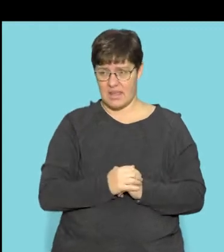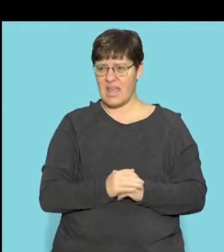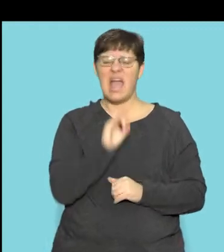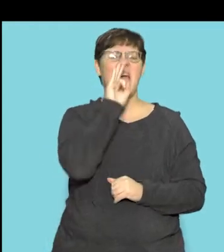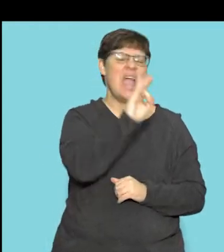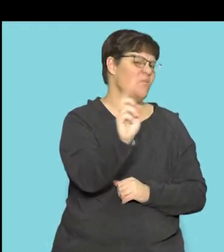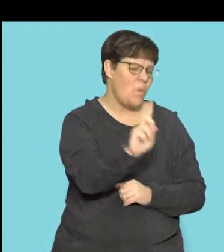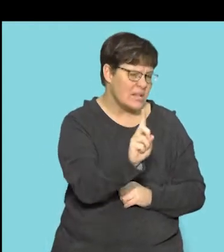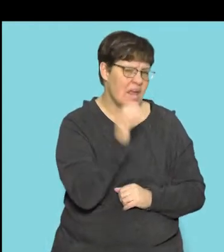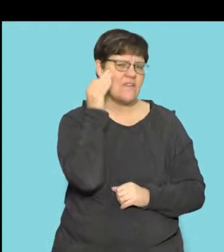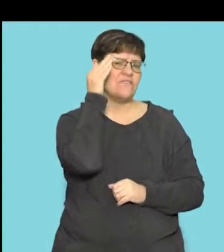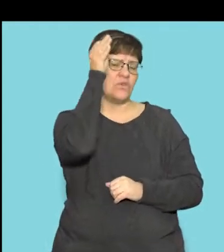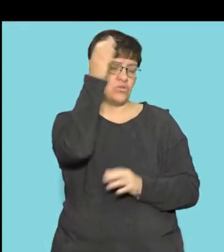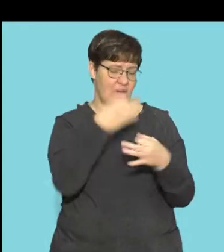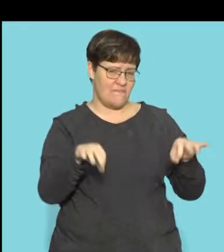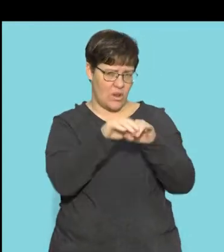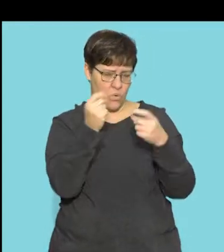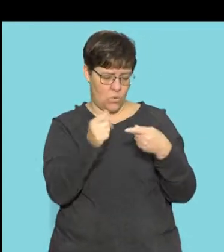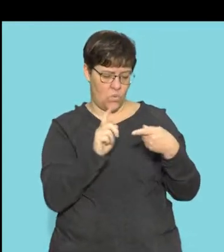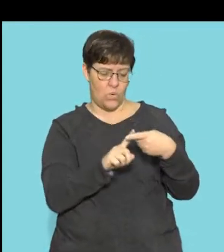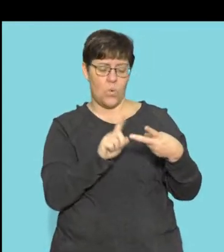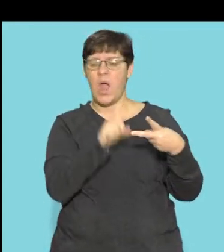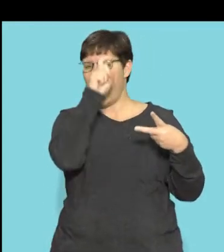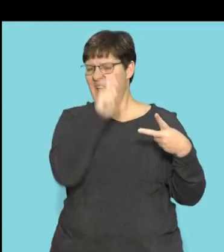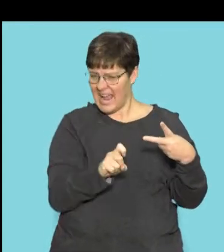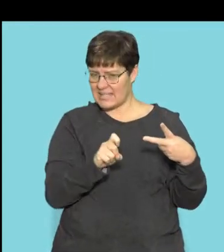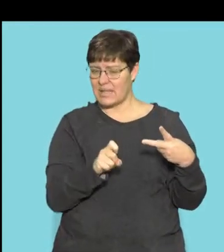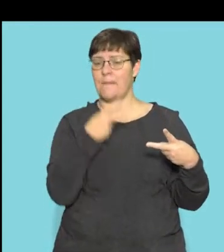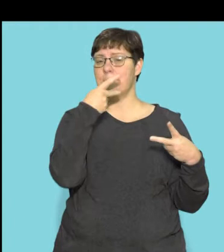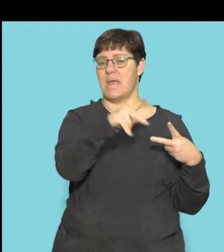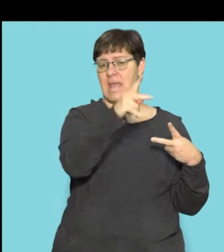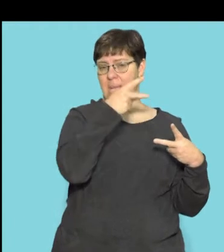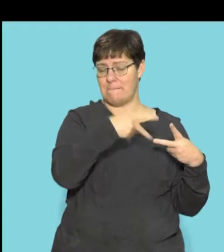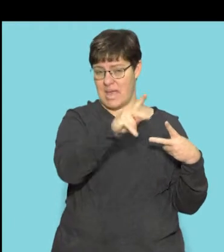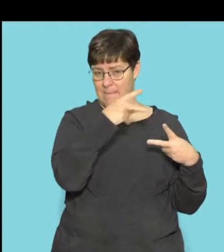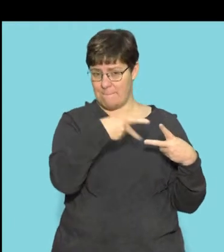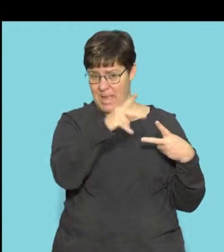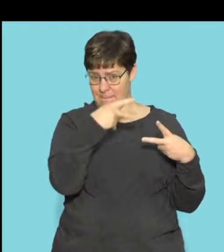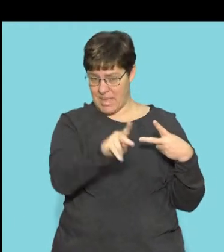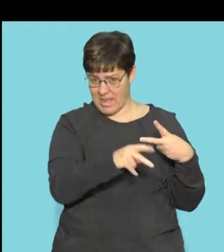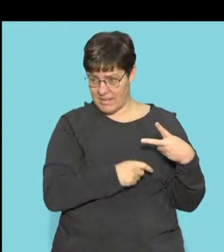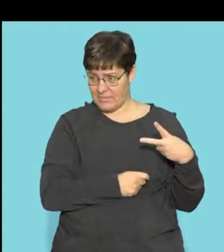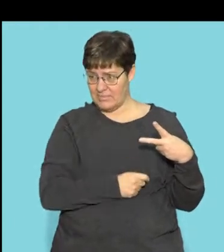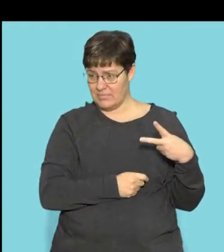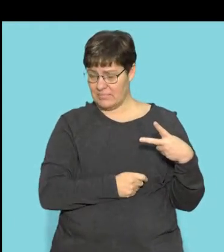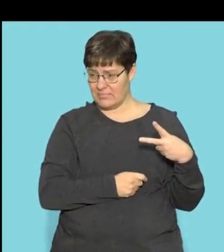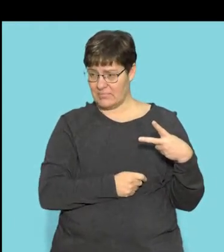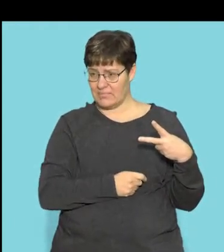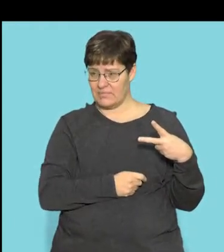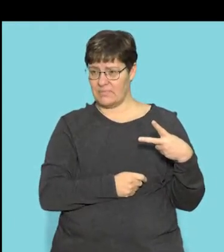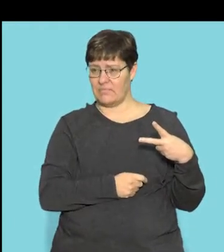the future value amount, X will be the amount that is paid in at